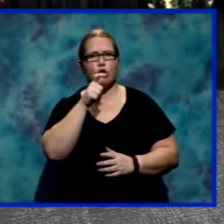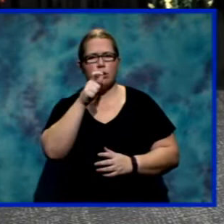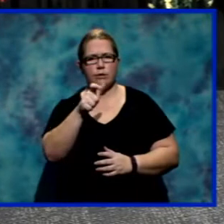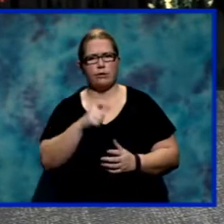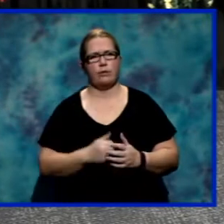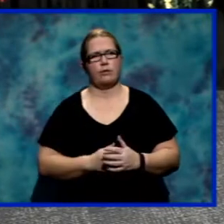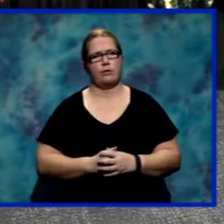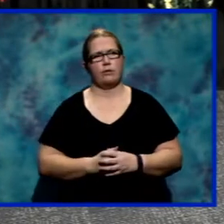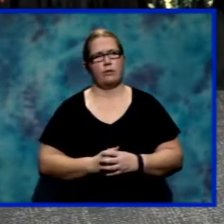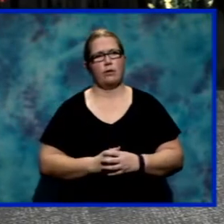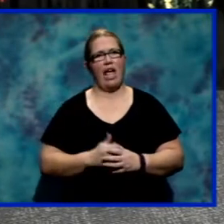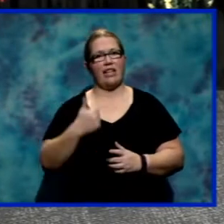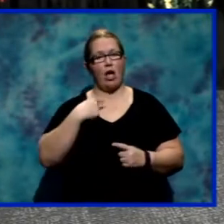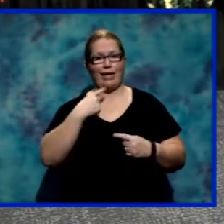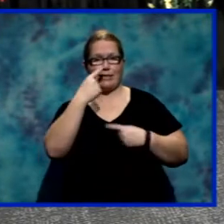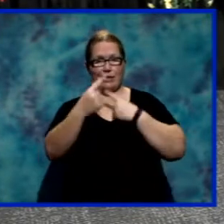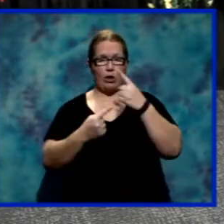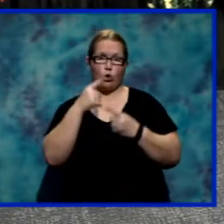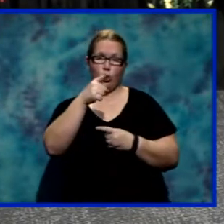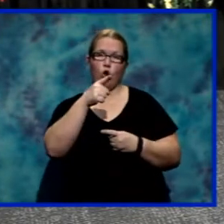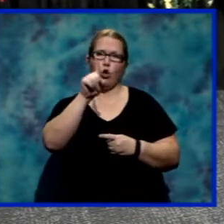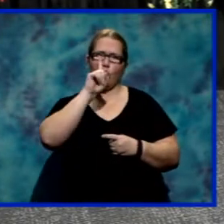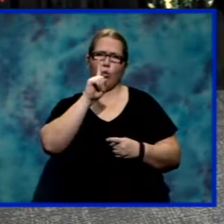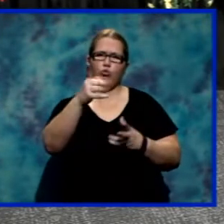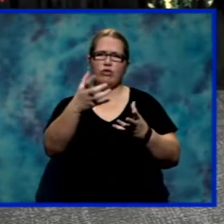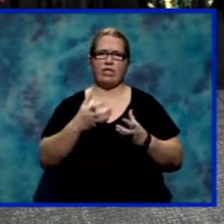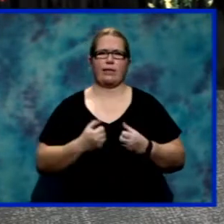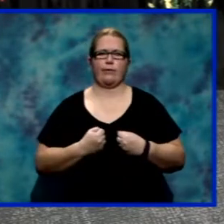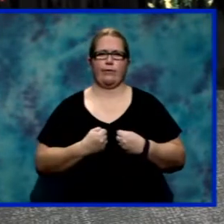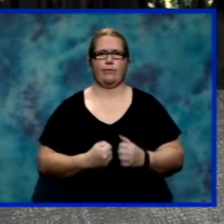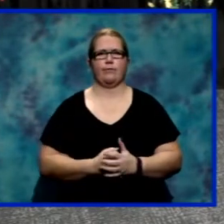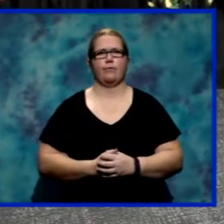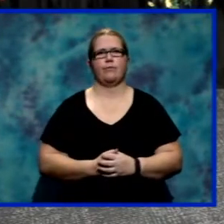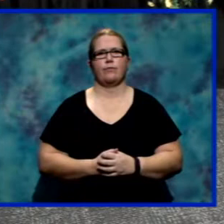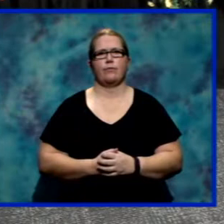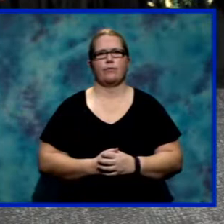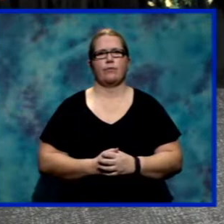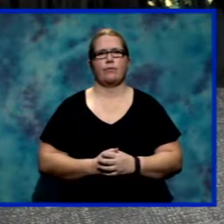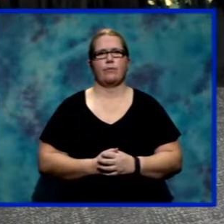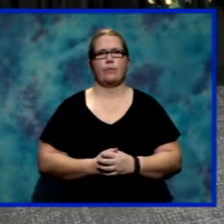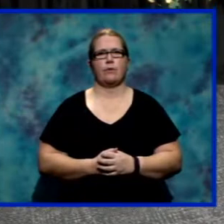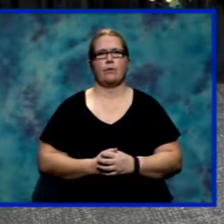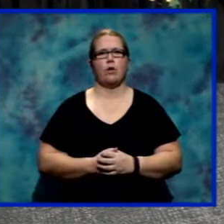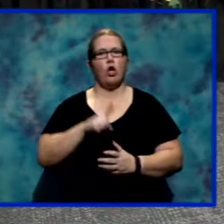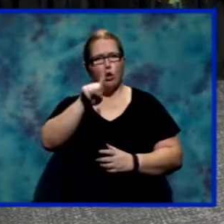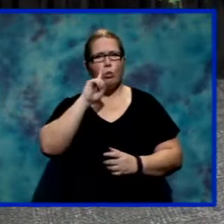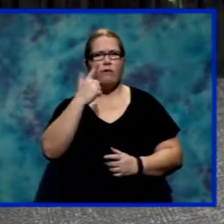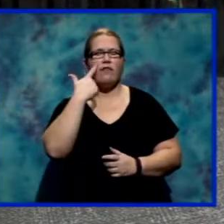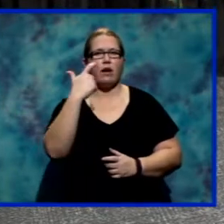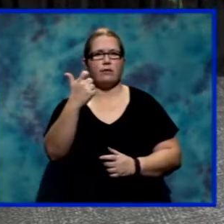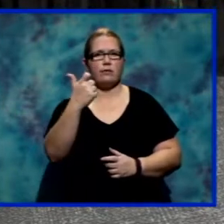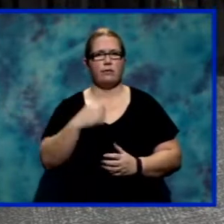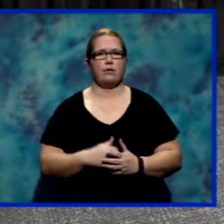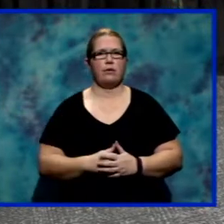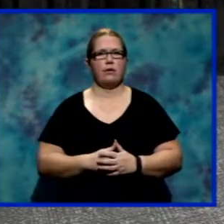And so I tell you, keep on asking and you will receive. Keep on seeking and you will find. Keep